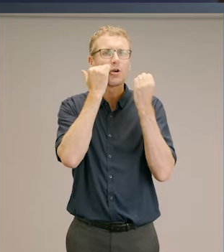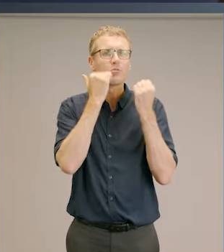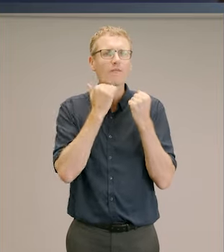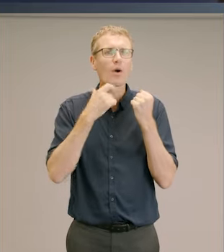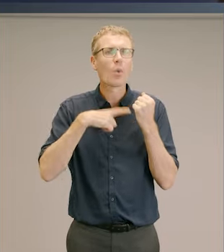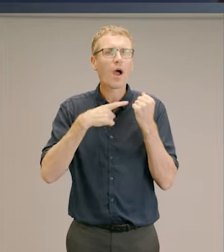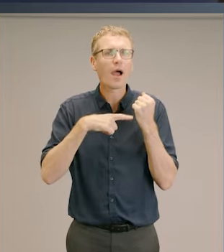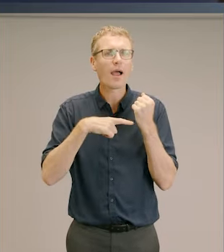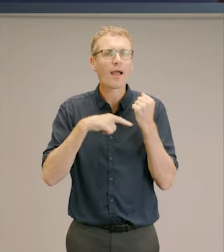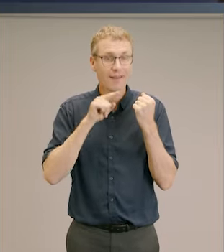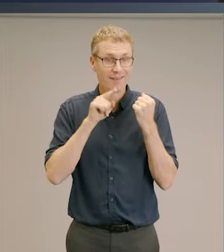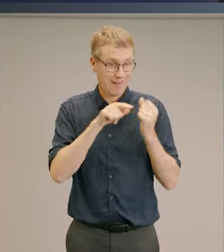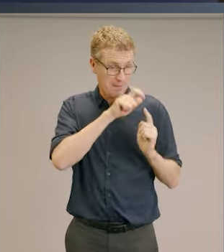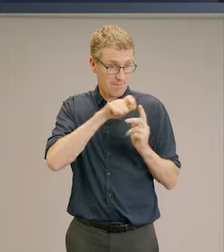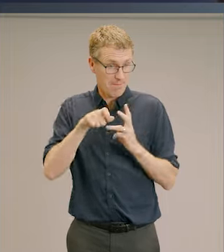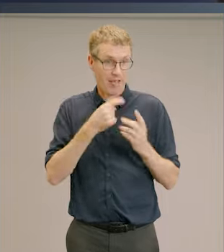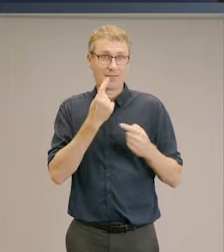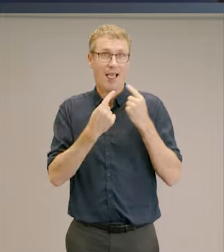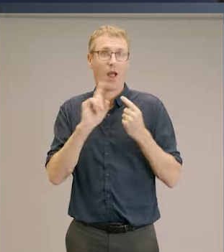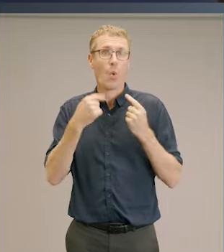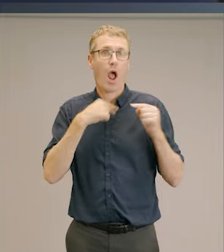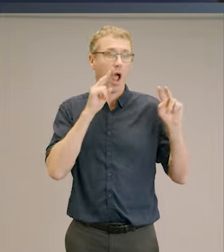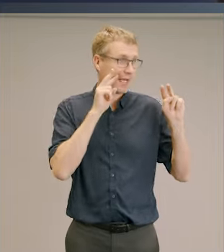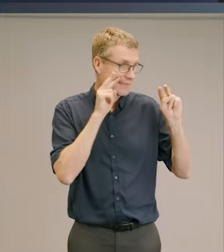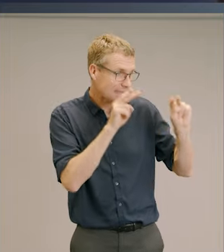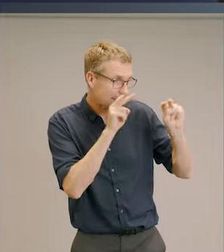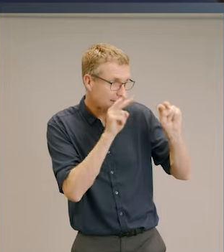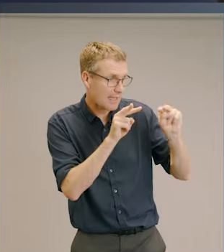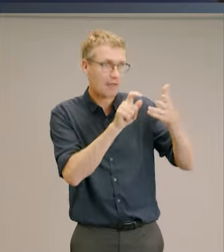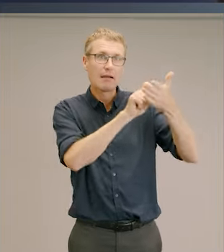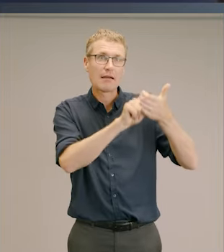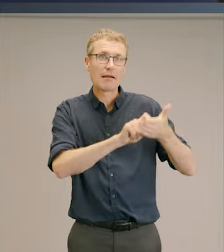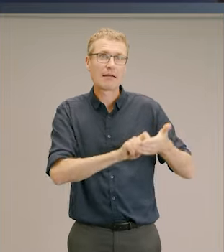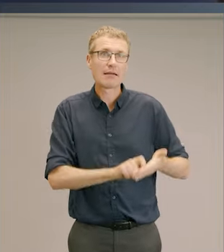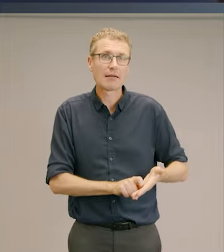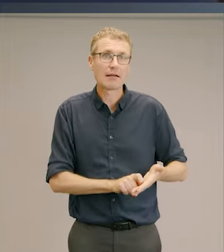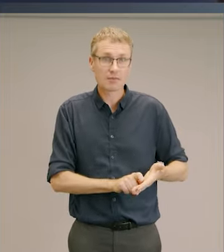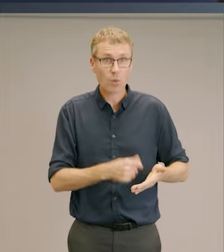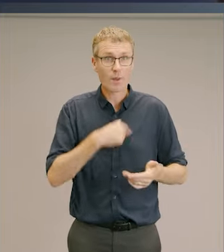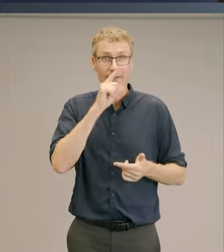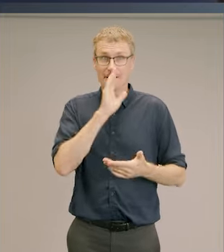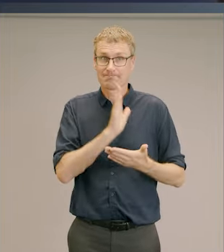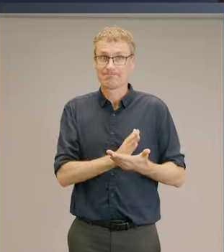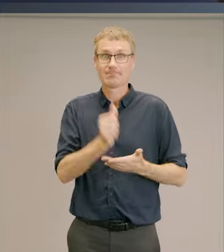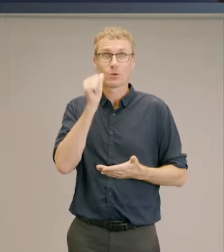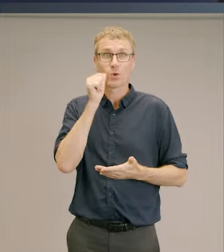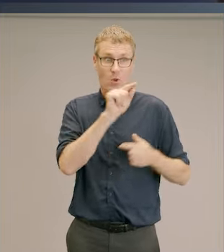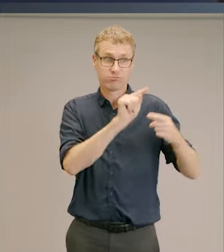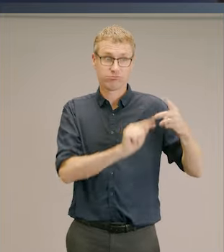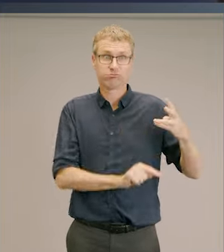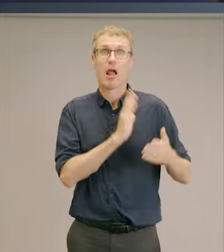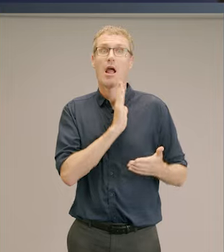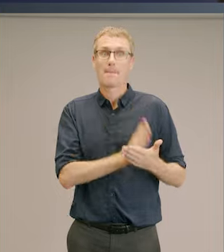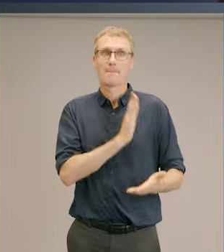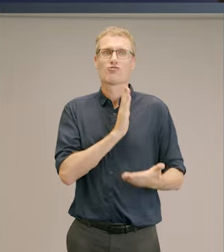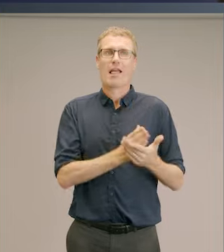happened, just like we learned about then, when it comes to the resurrection, we can be assured that what happened and what's written